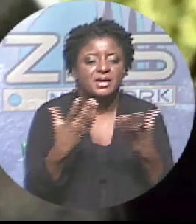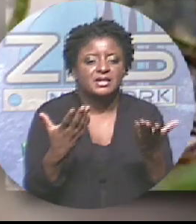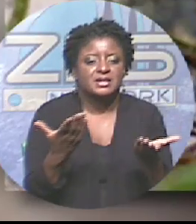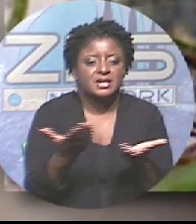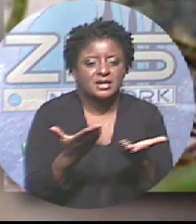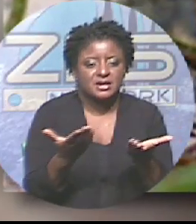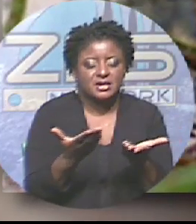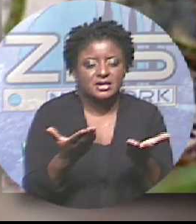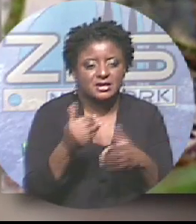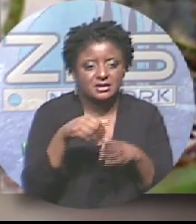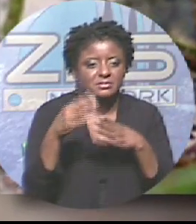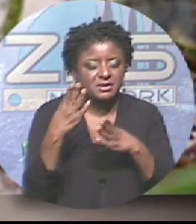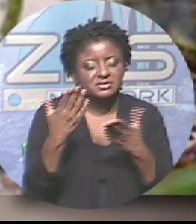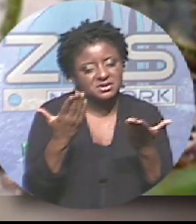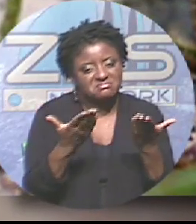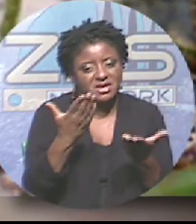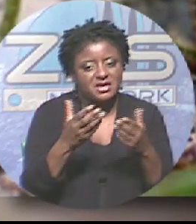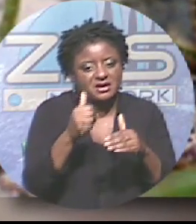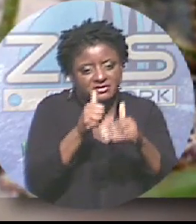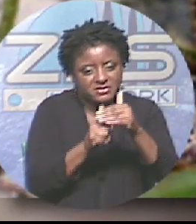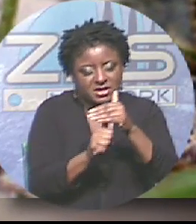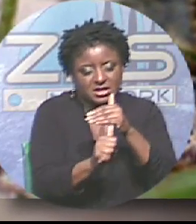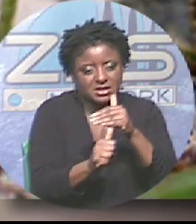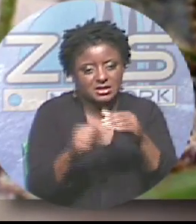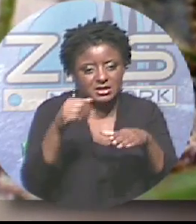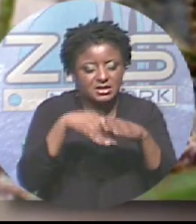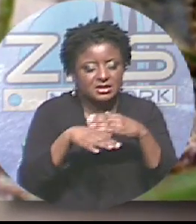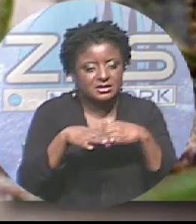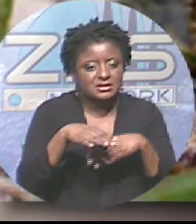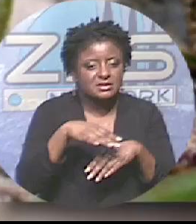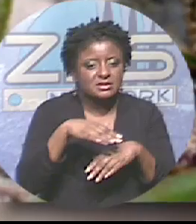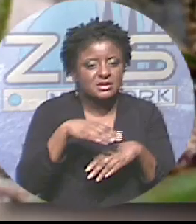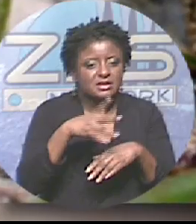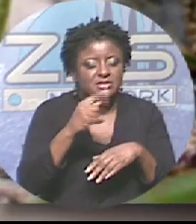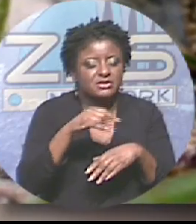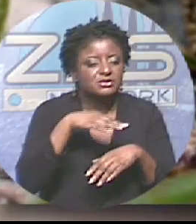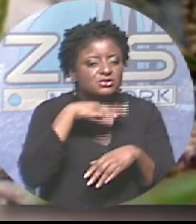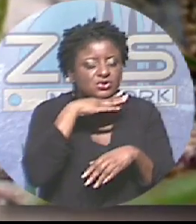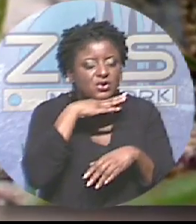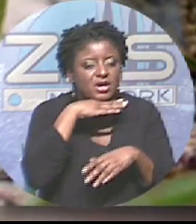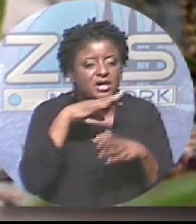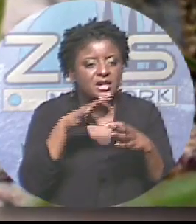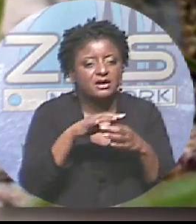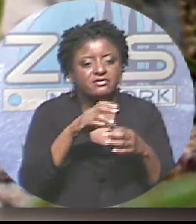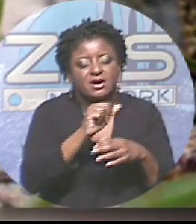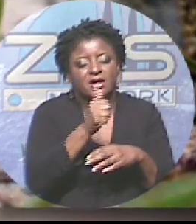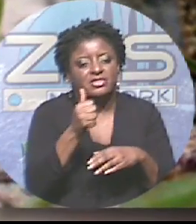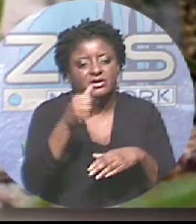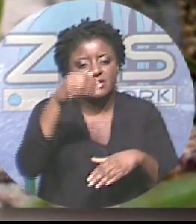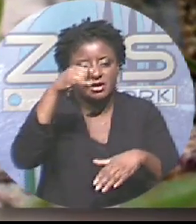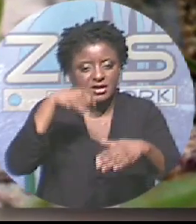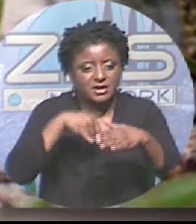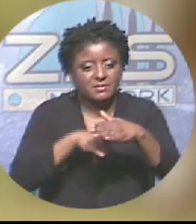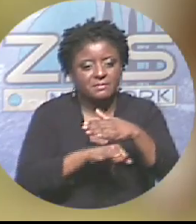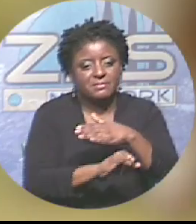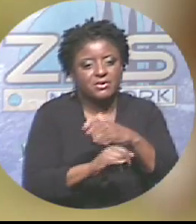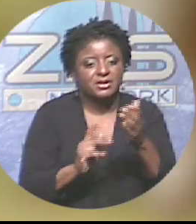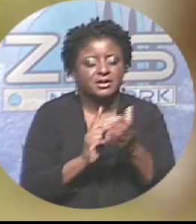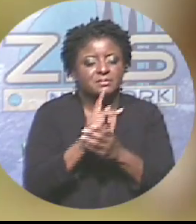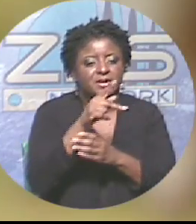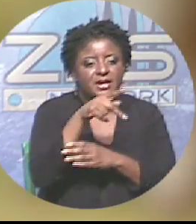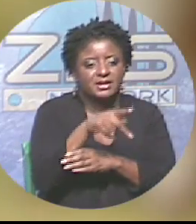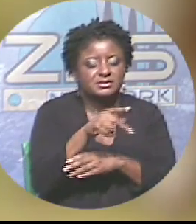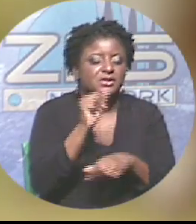they may have hidden themselves in the soil of imported plants. Meanwhile, ongoing efforts to keep the numbers of these invasive species